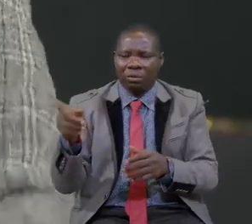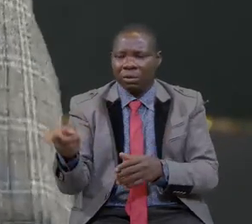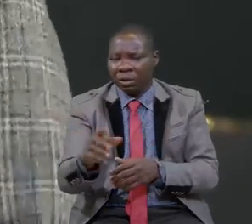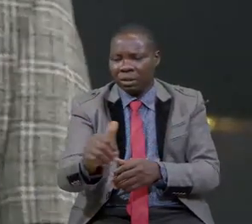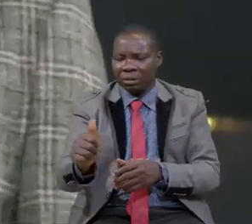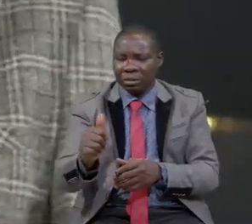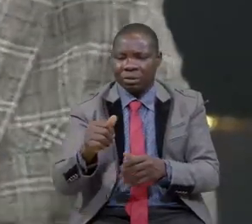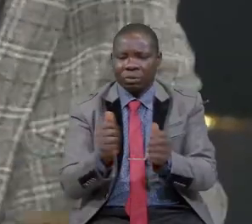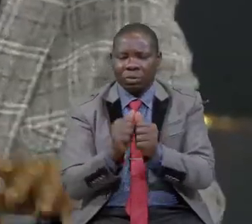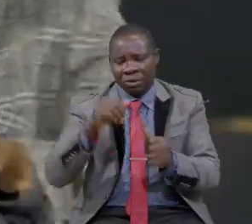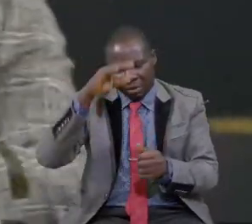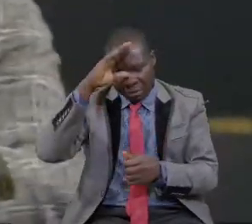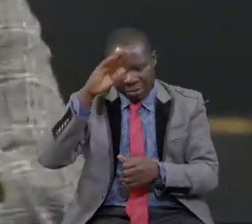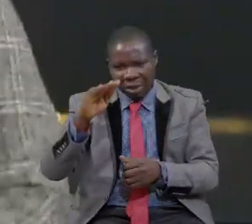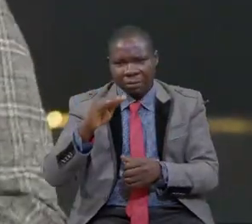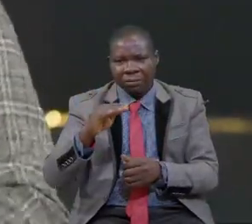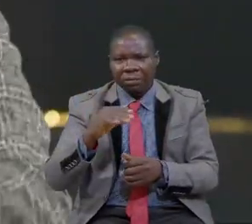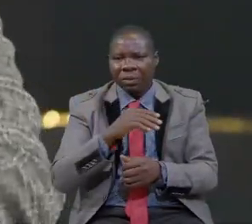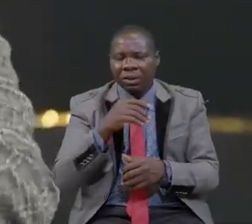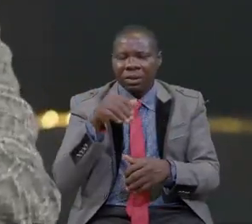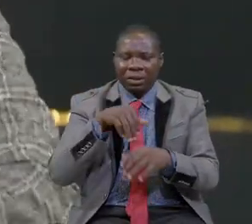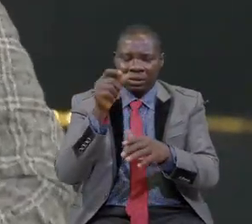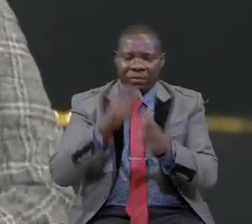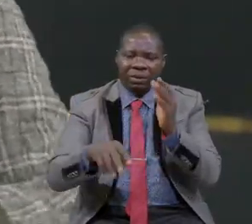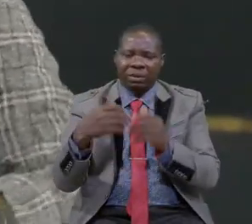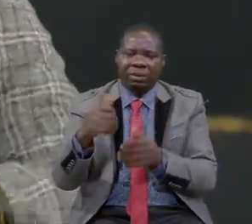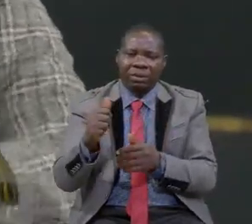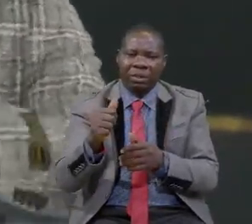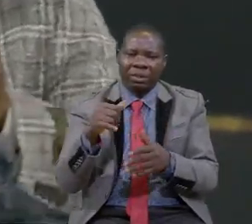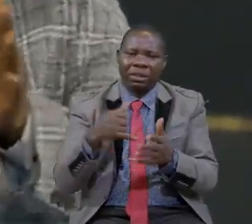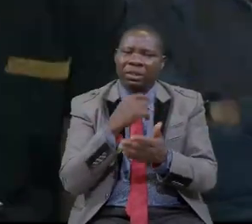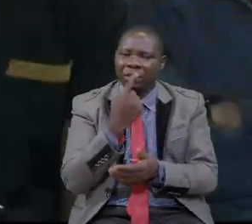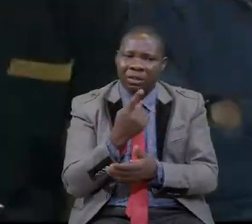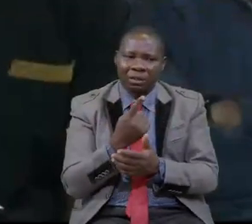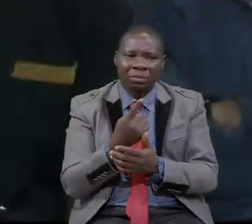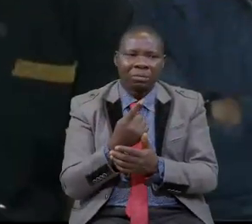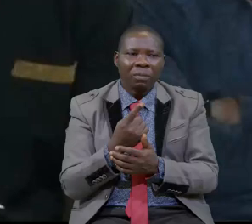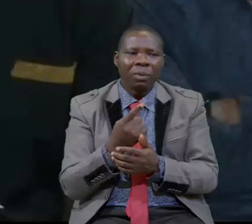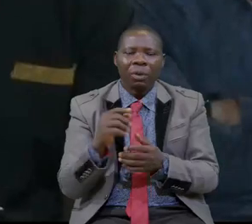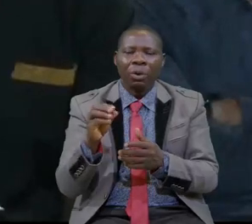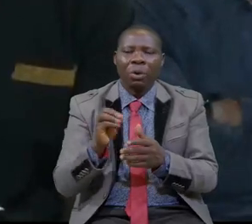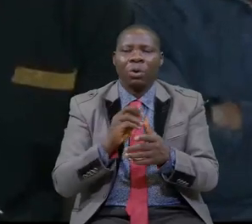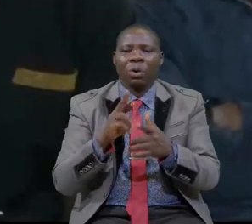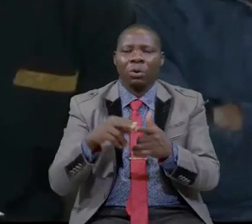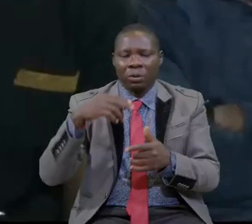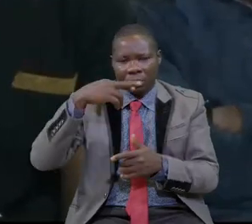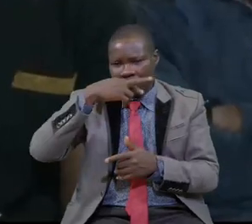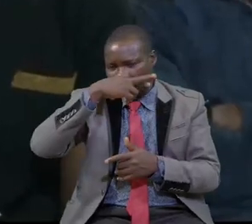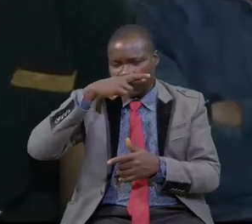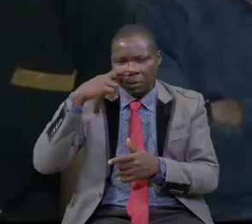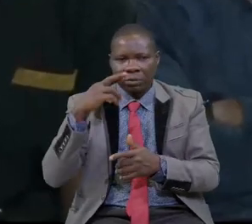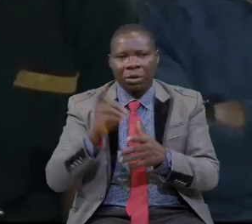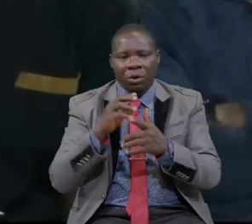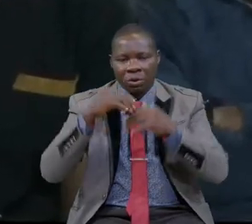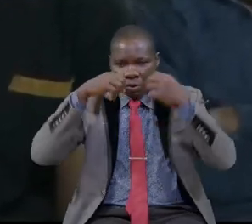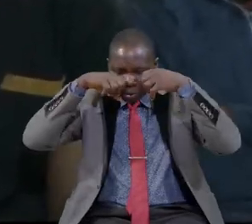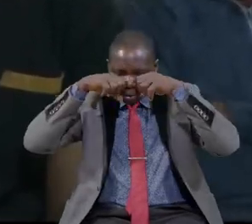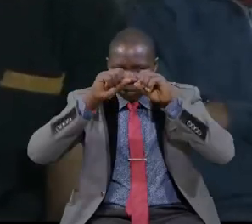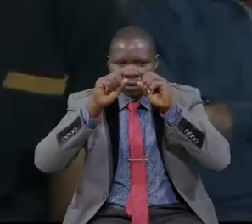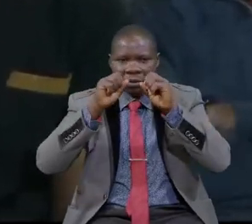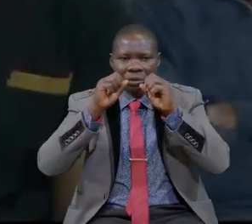In verse 10, it says, in verse 10, no thieves, no covetous,